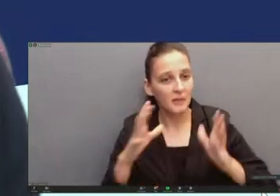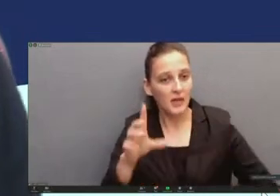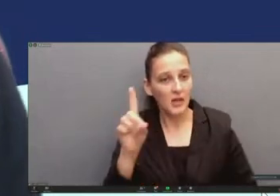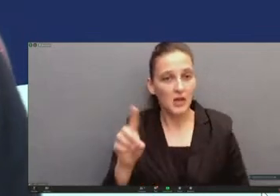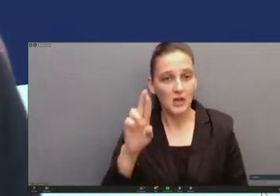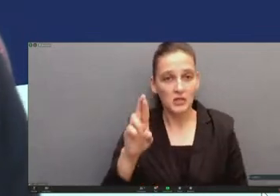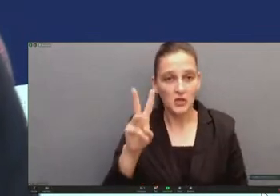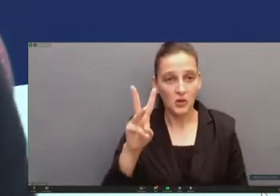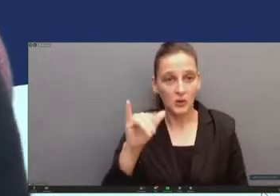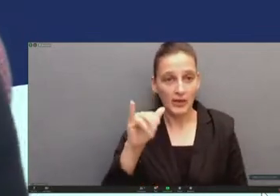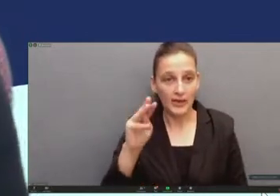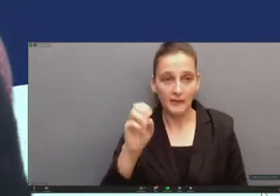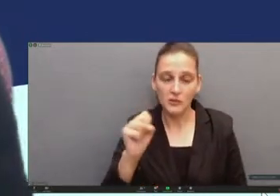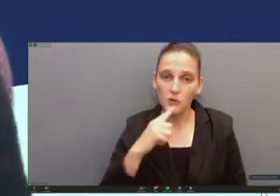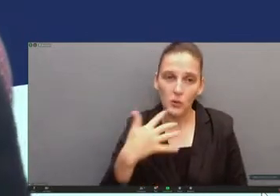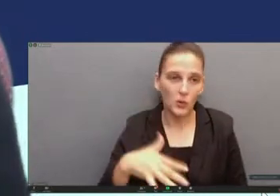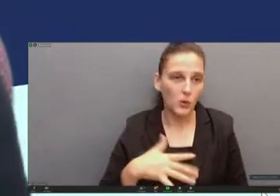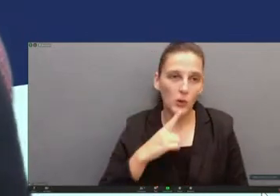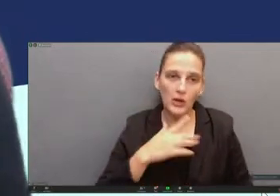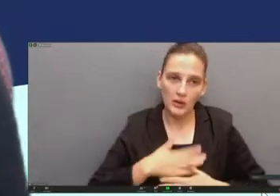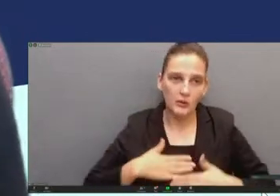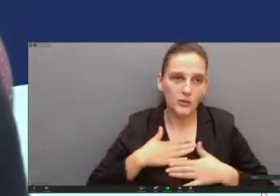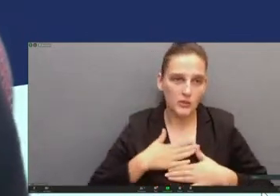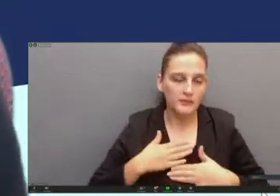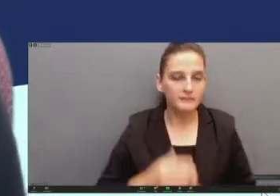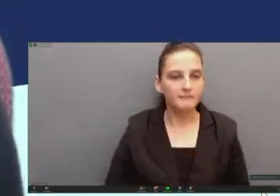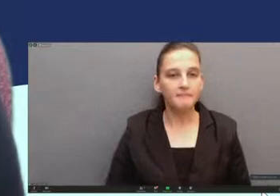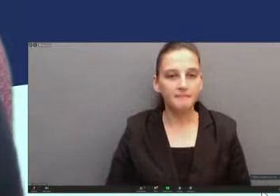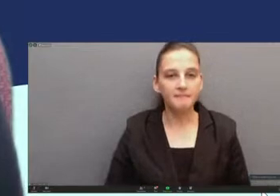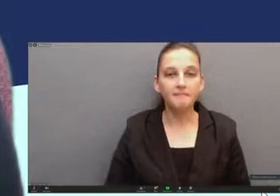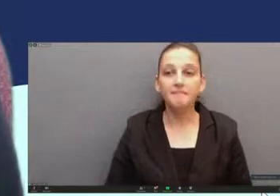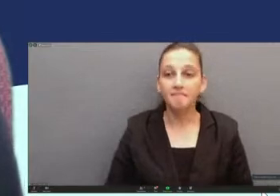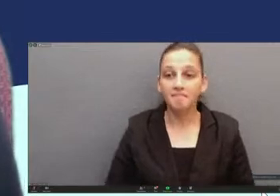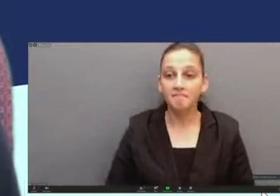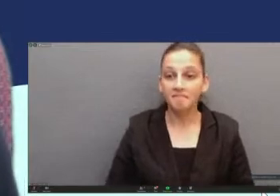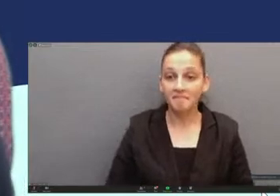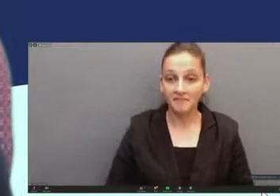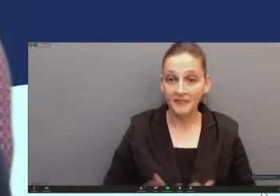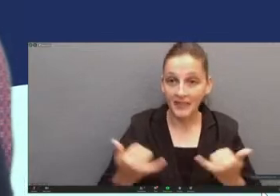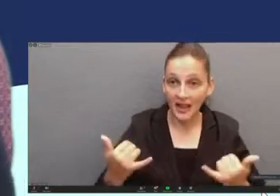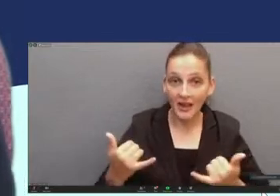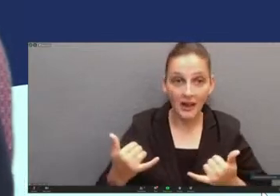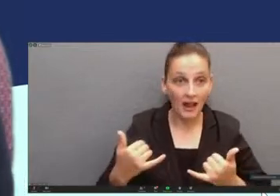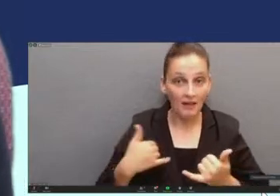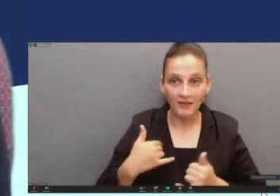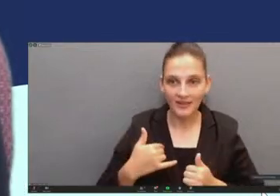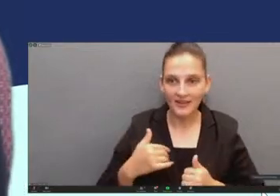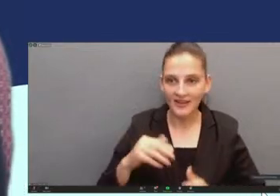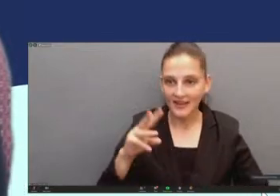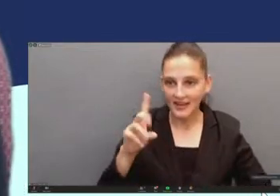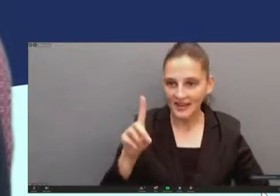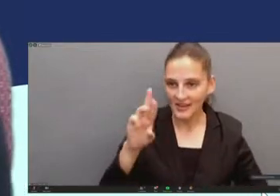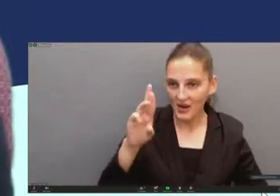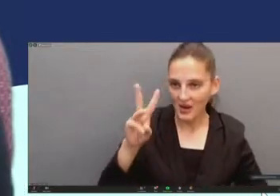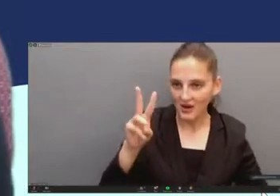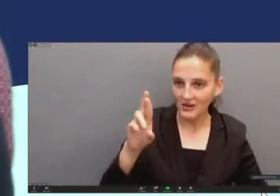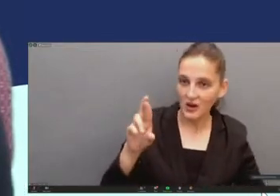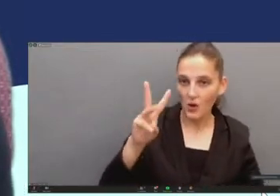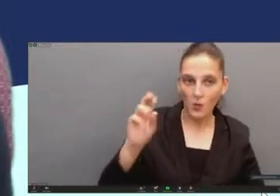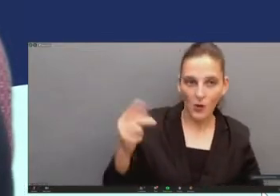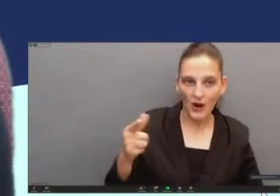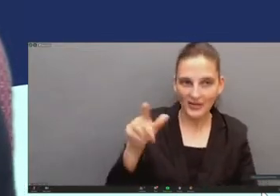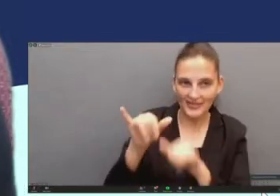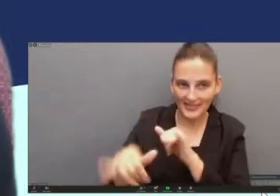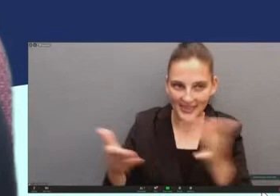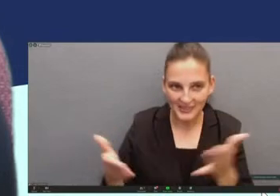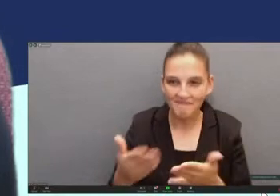Williams. Deeply, deeply appreciated. We do have time. I'm there. Dr. Wong as well has stayed with us. Thank you both. We do